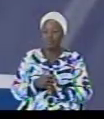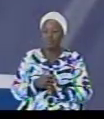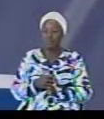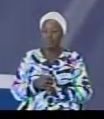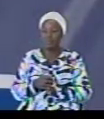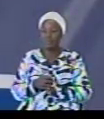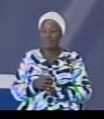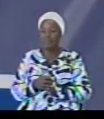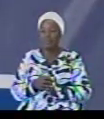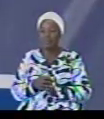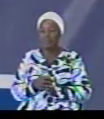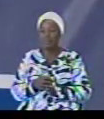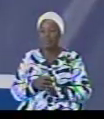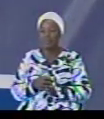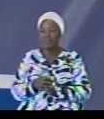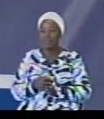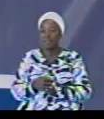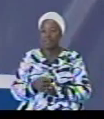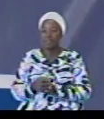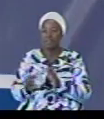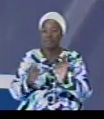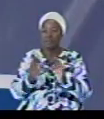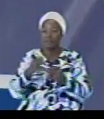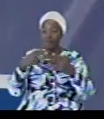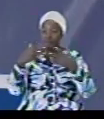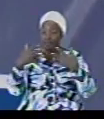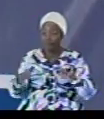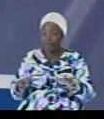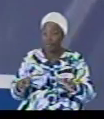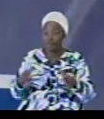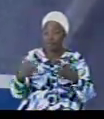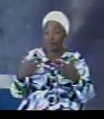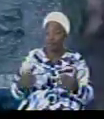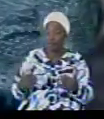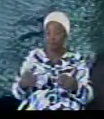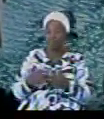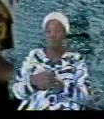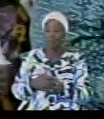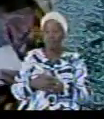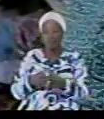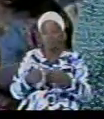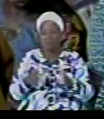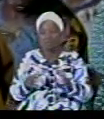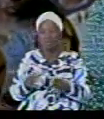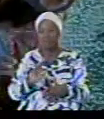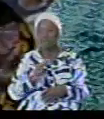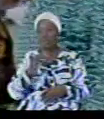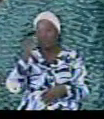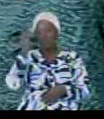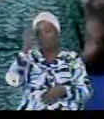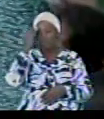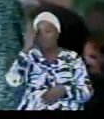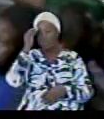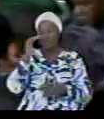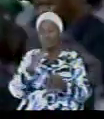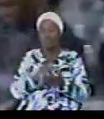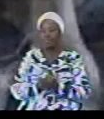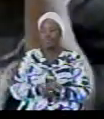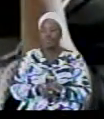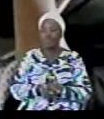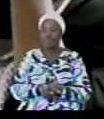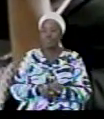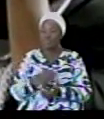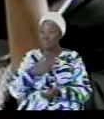If you are done with counseling in any of your cluster, let the supervisor please signify by raising up